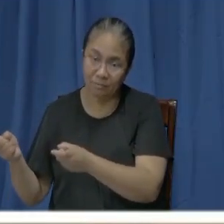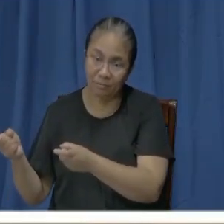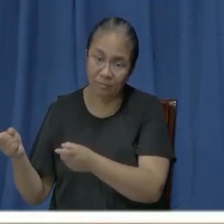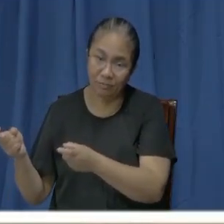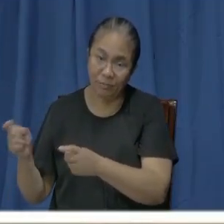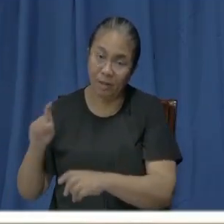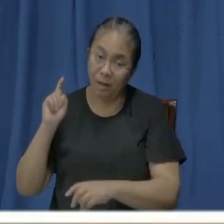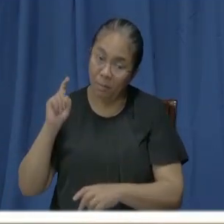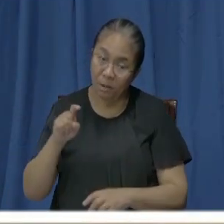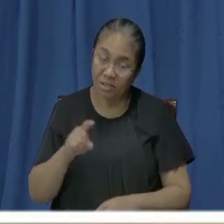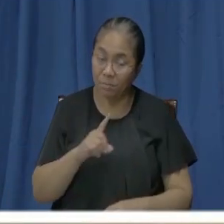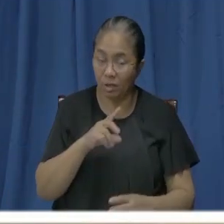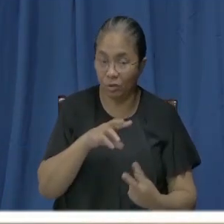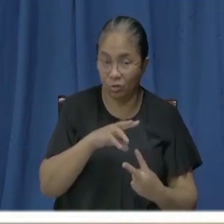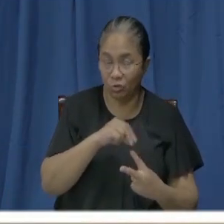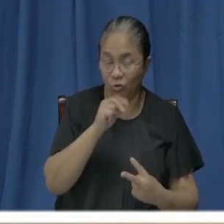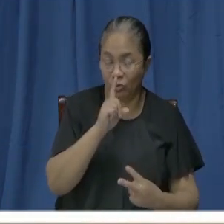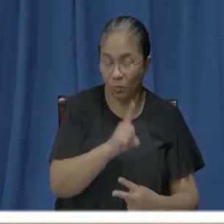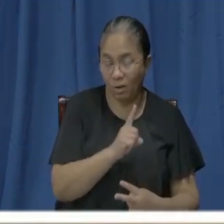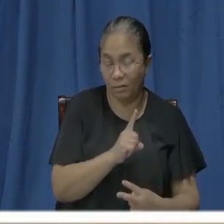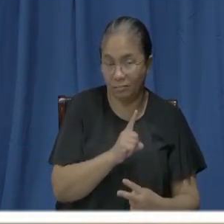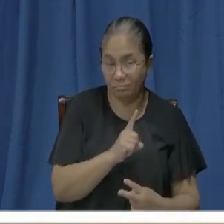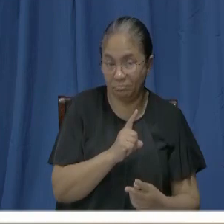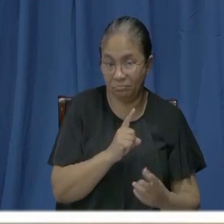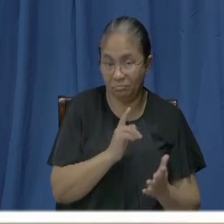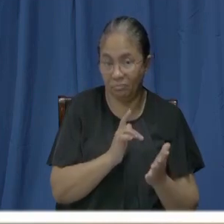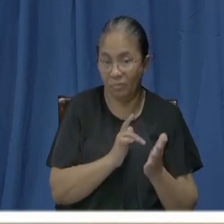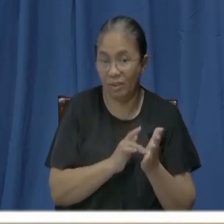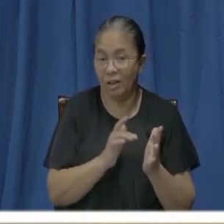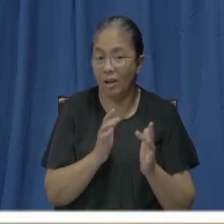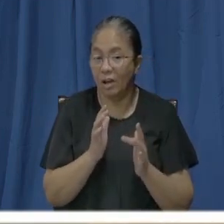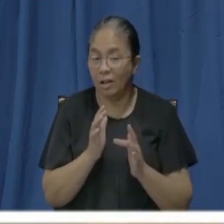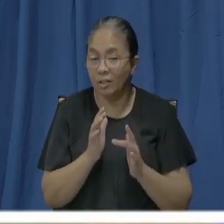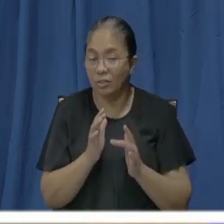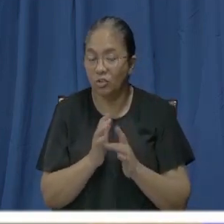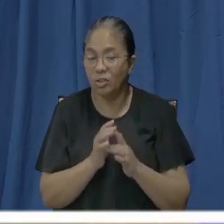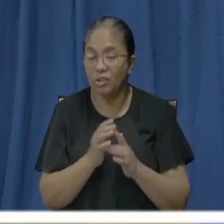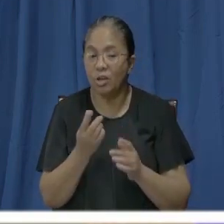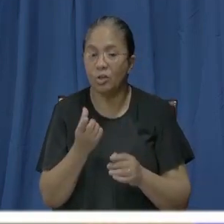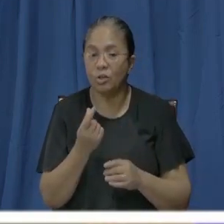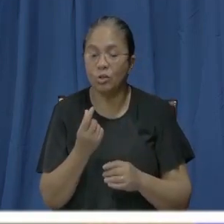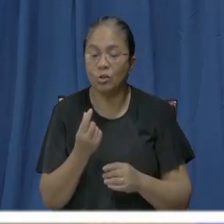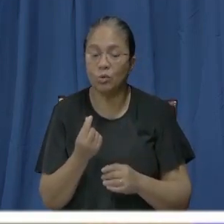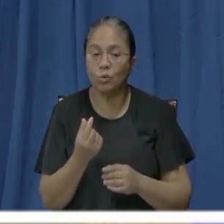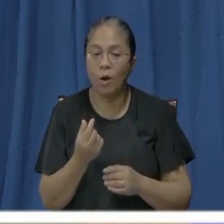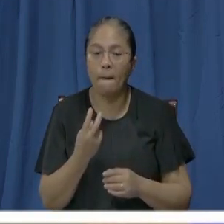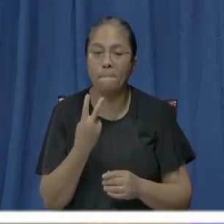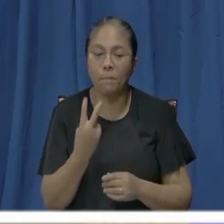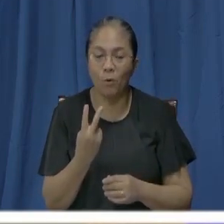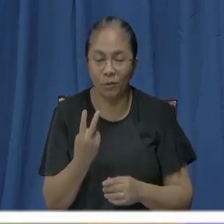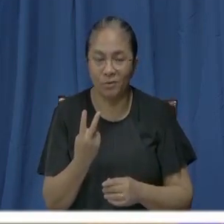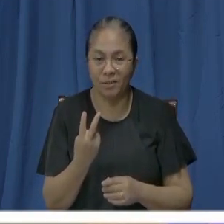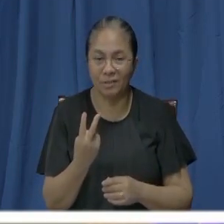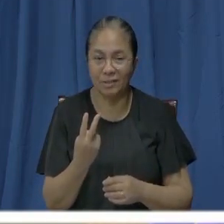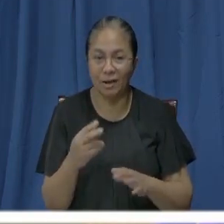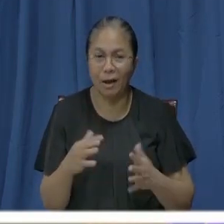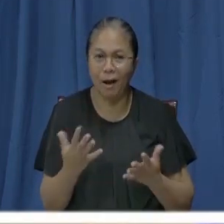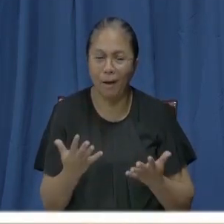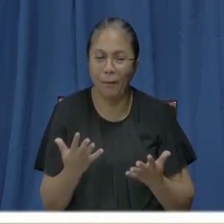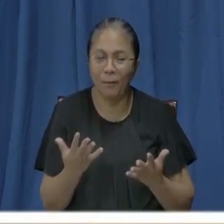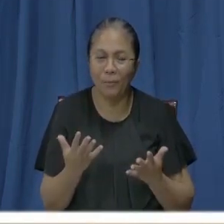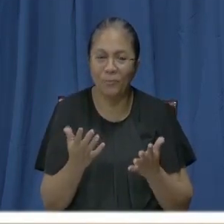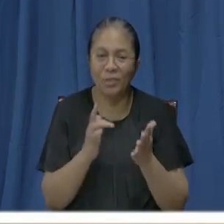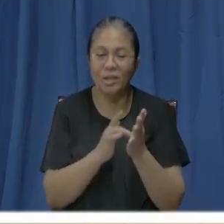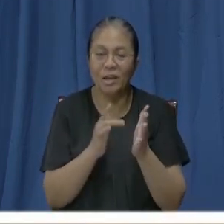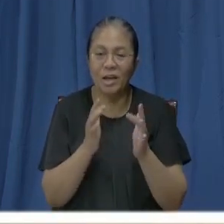side or the other. Jesus actually fulfills both in what he does. But what he does is he puts